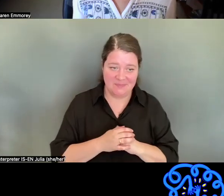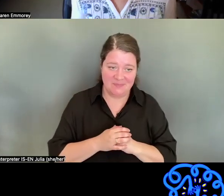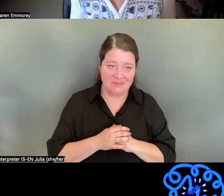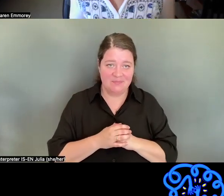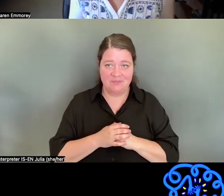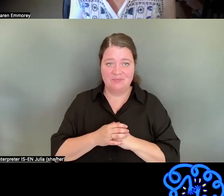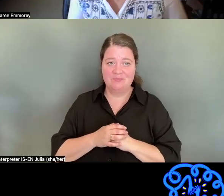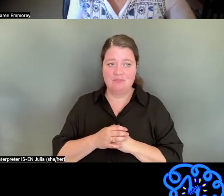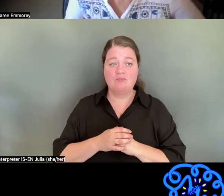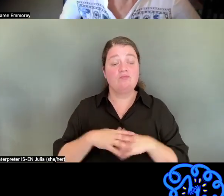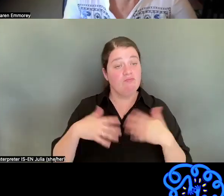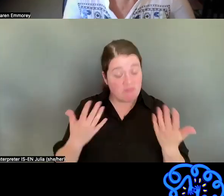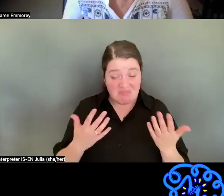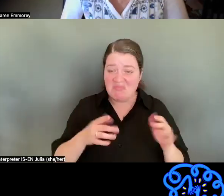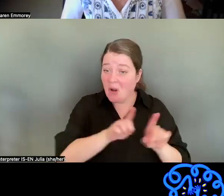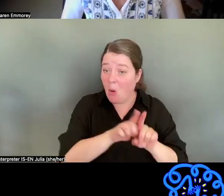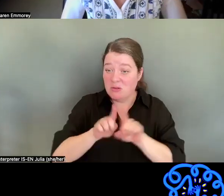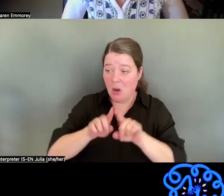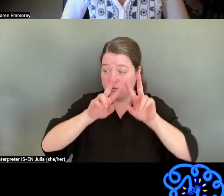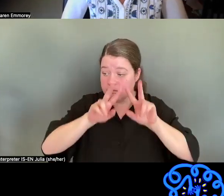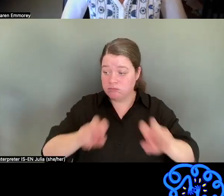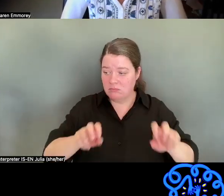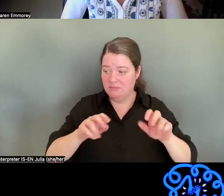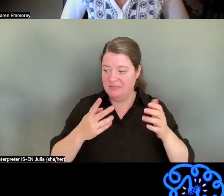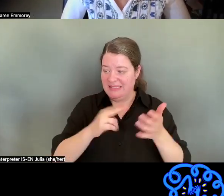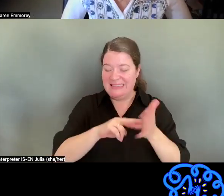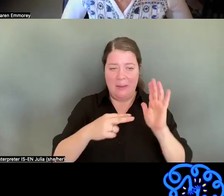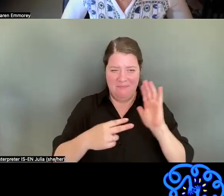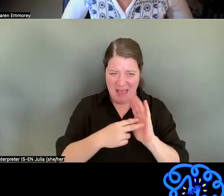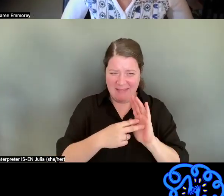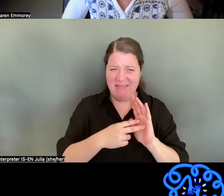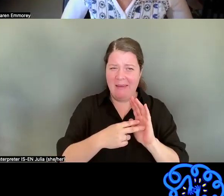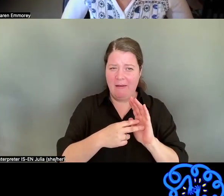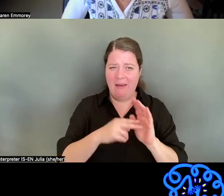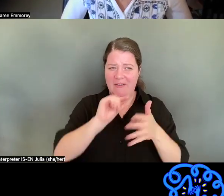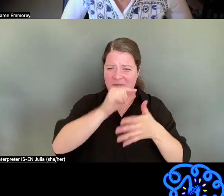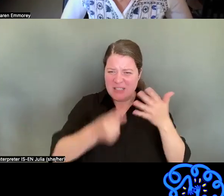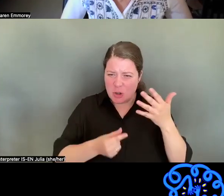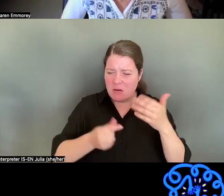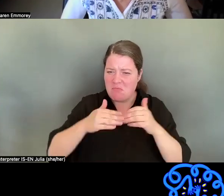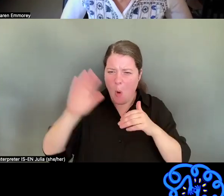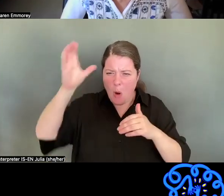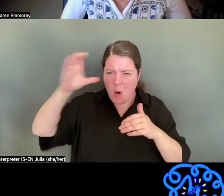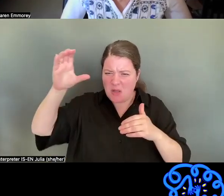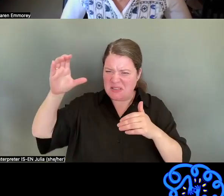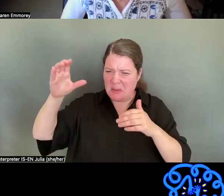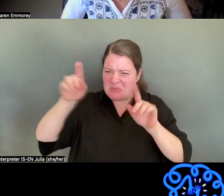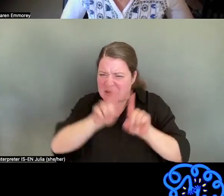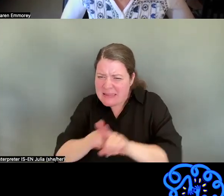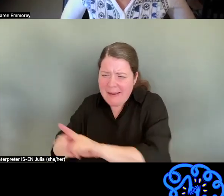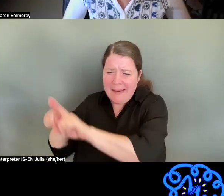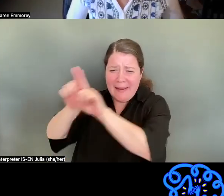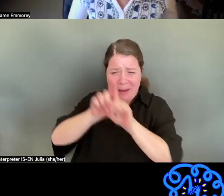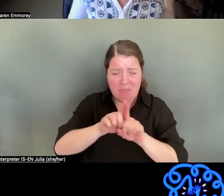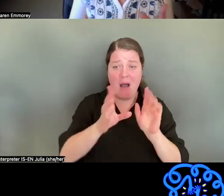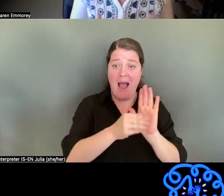So we also asked whether semantic features that are shared across many concepts are more likely to be iconically depicted.